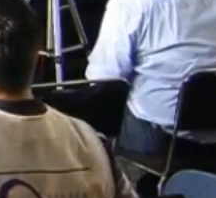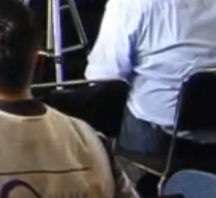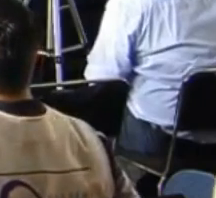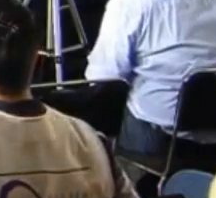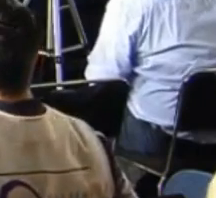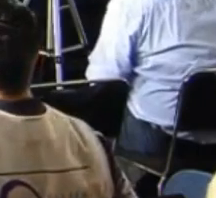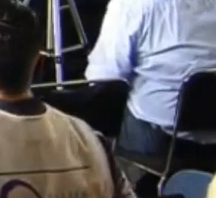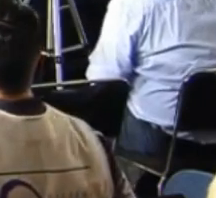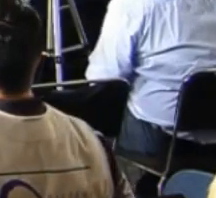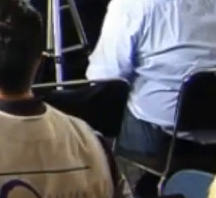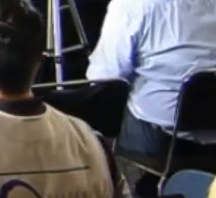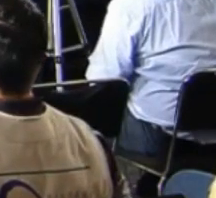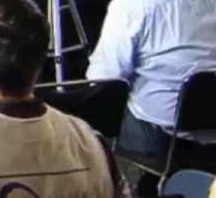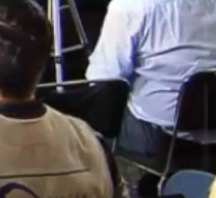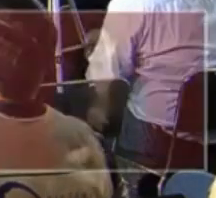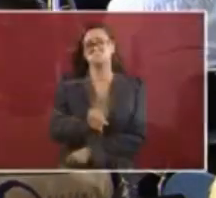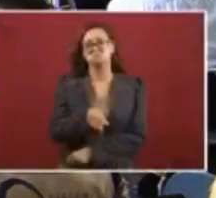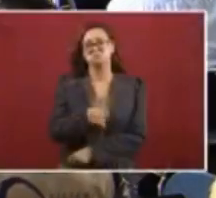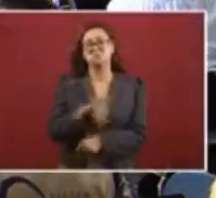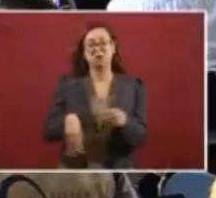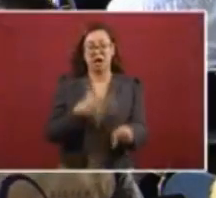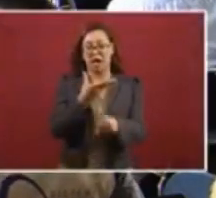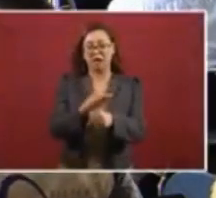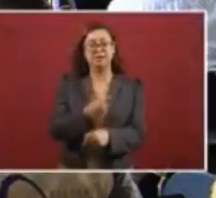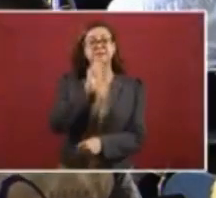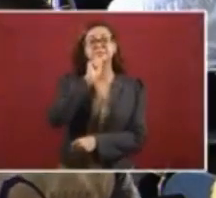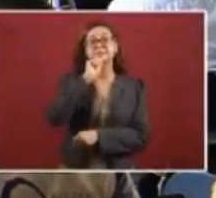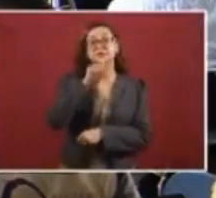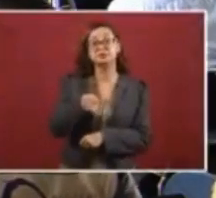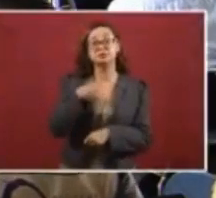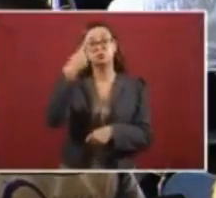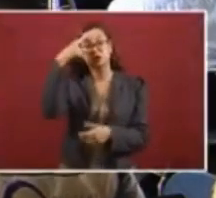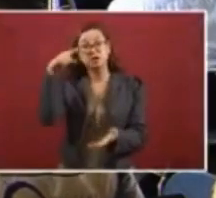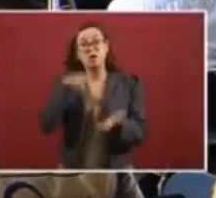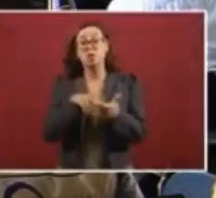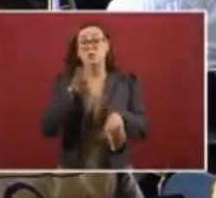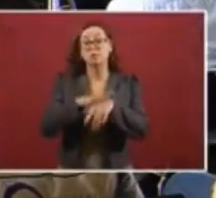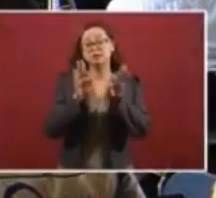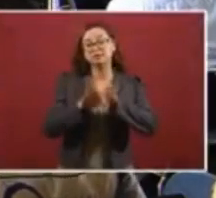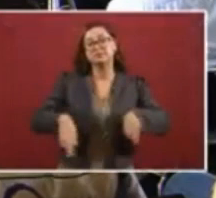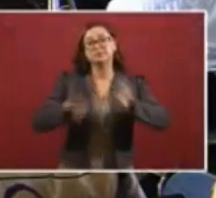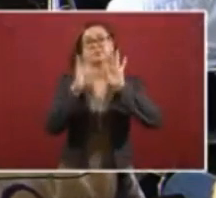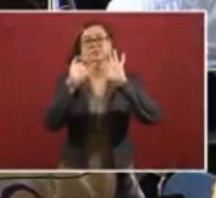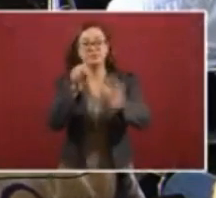So it's little what we can say as to what Mr. Slim says